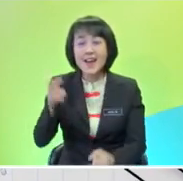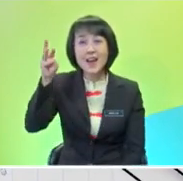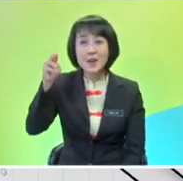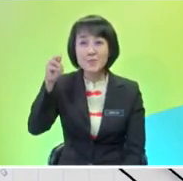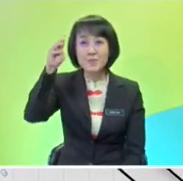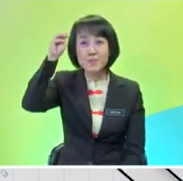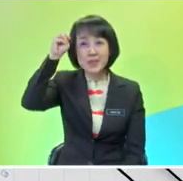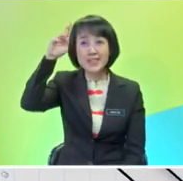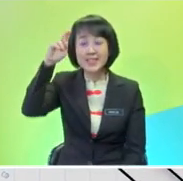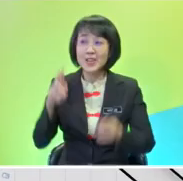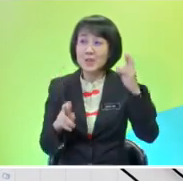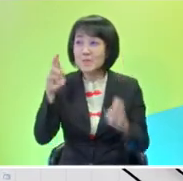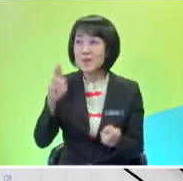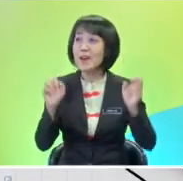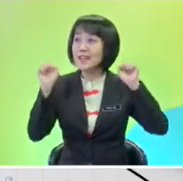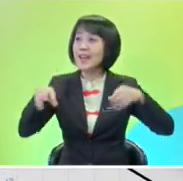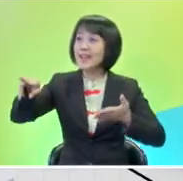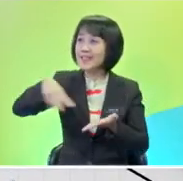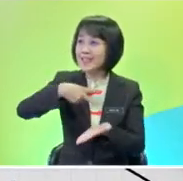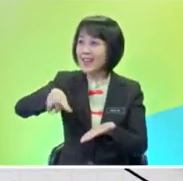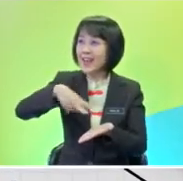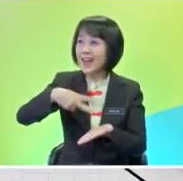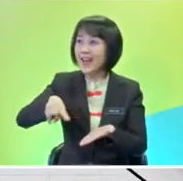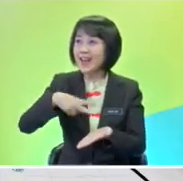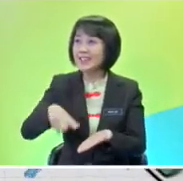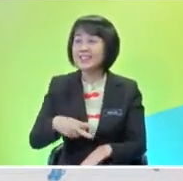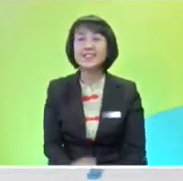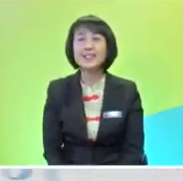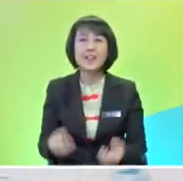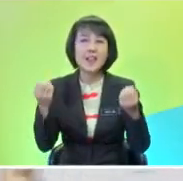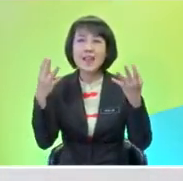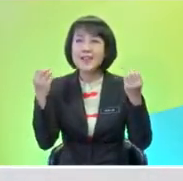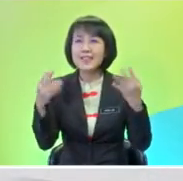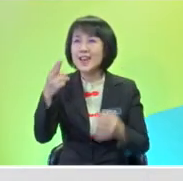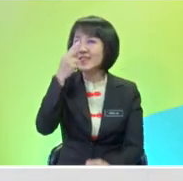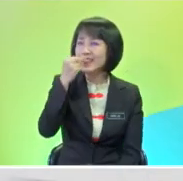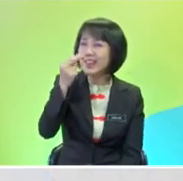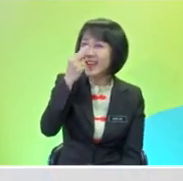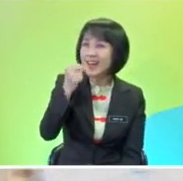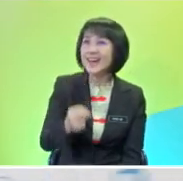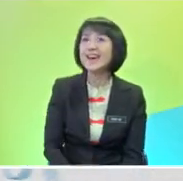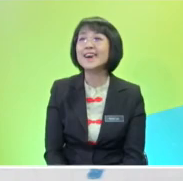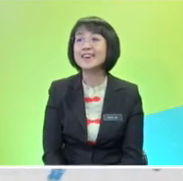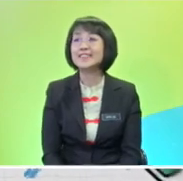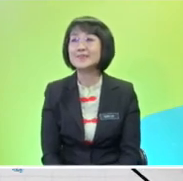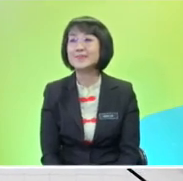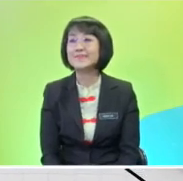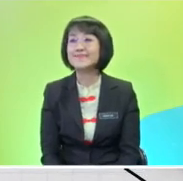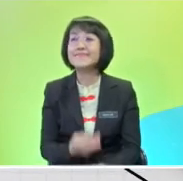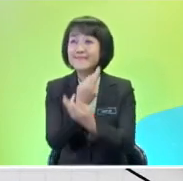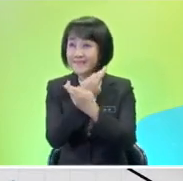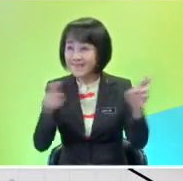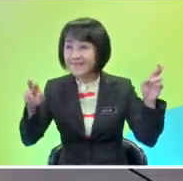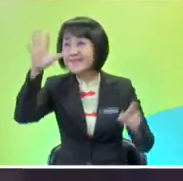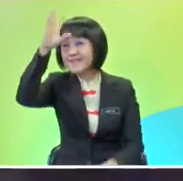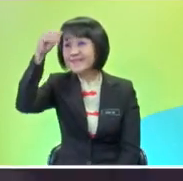is really lots of fun. Okay, did you get that, boys and girls? Yes. Are you ready to